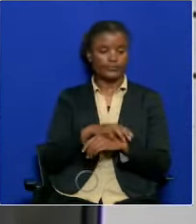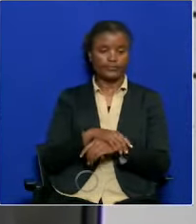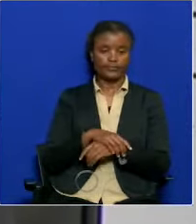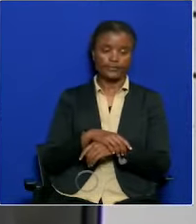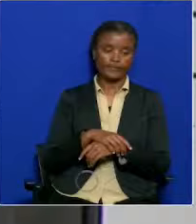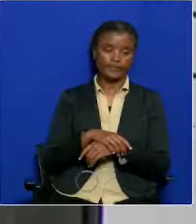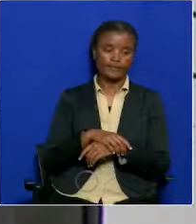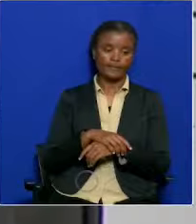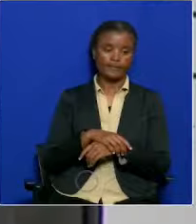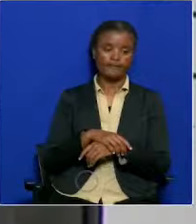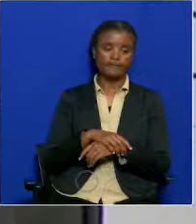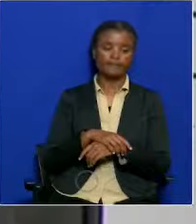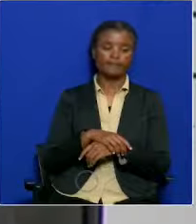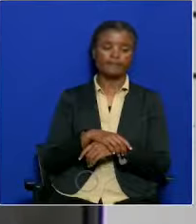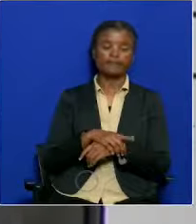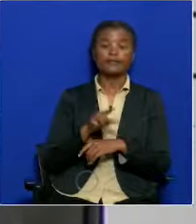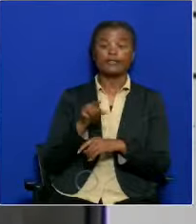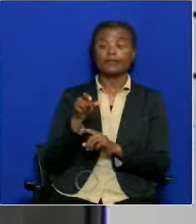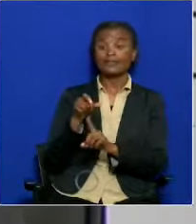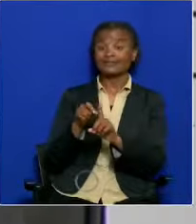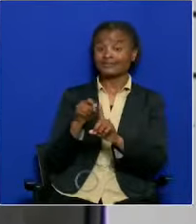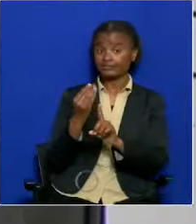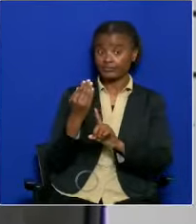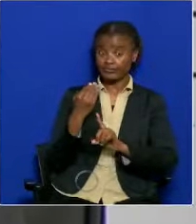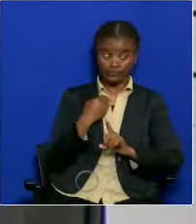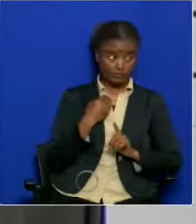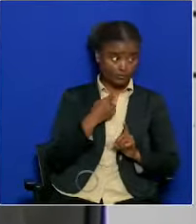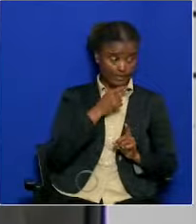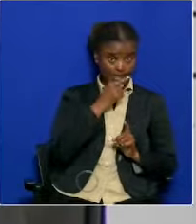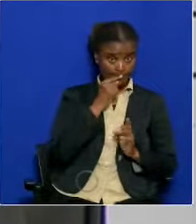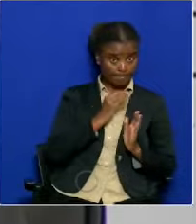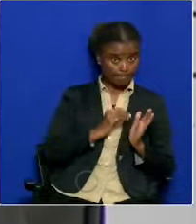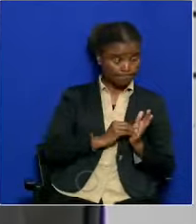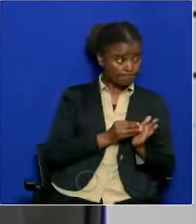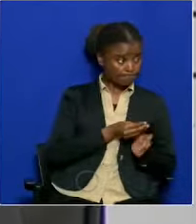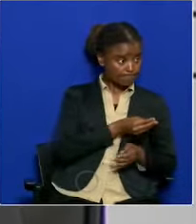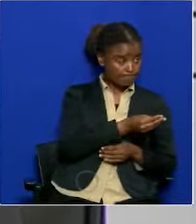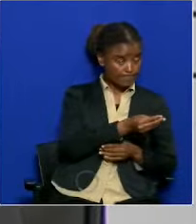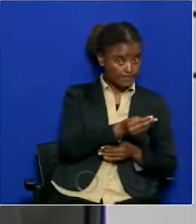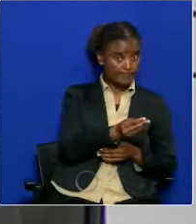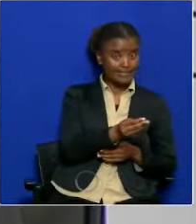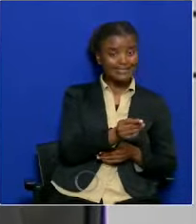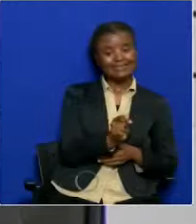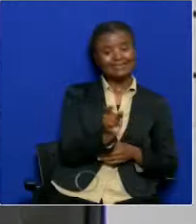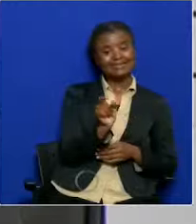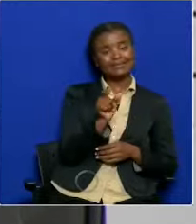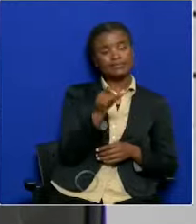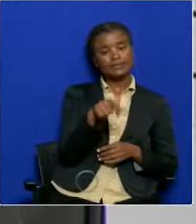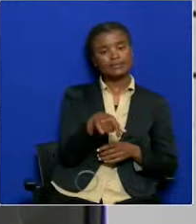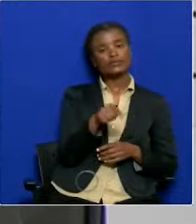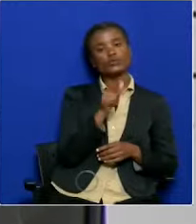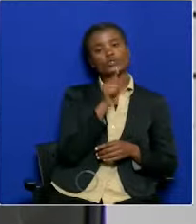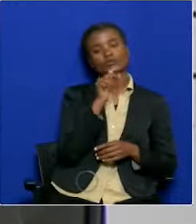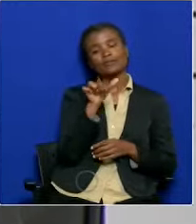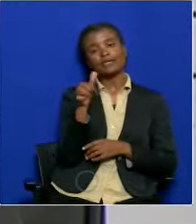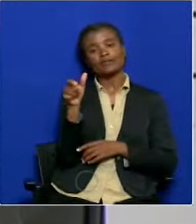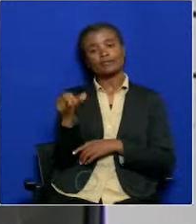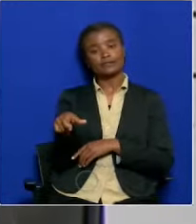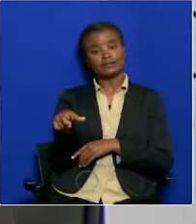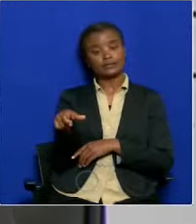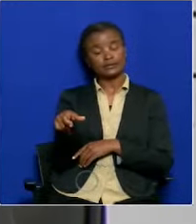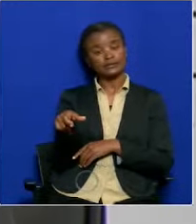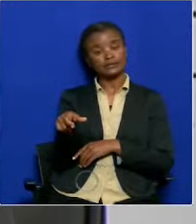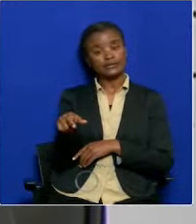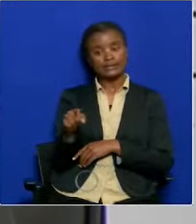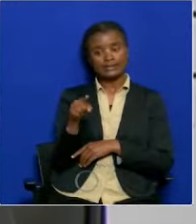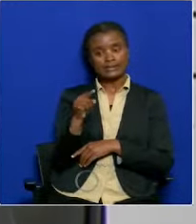the name, who was told by somebody, not by him, to say this is what he's